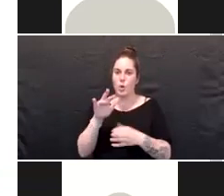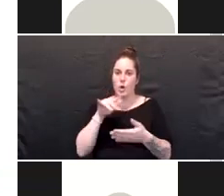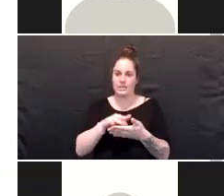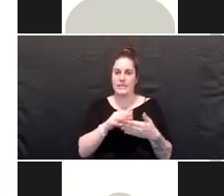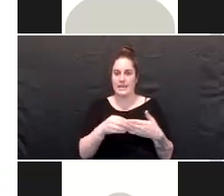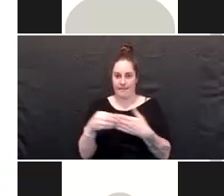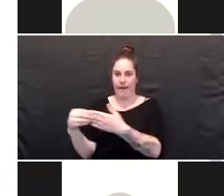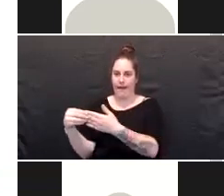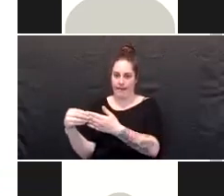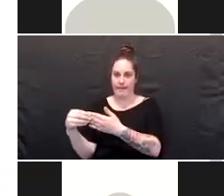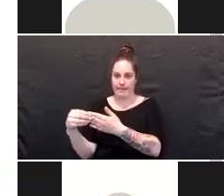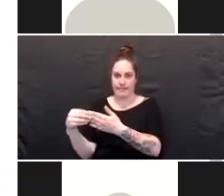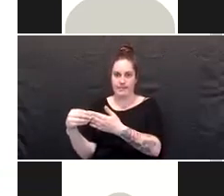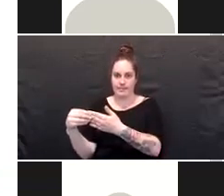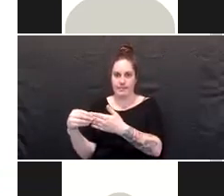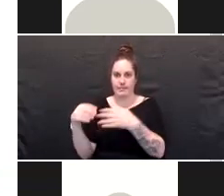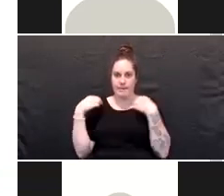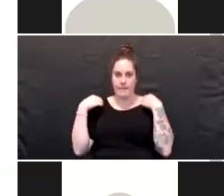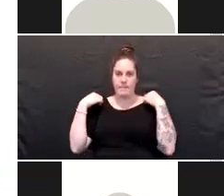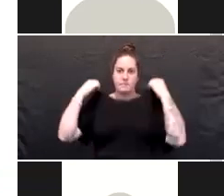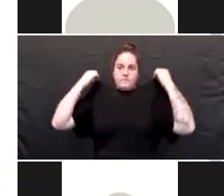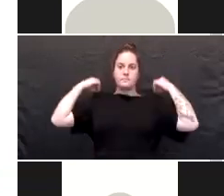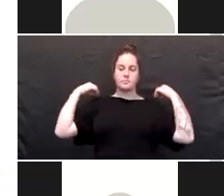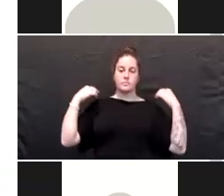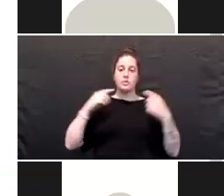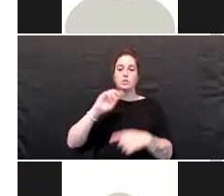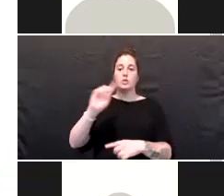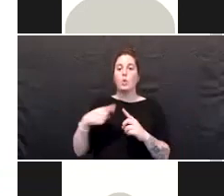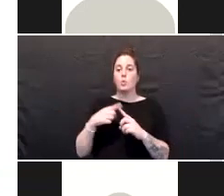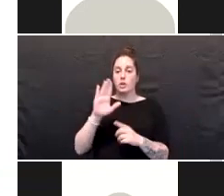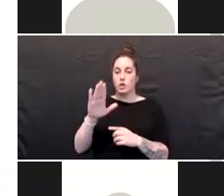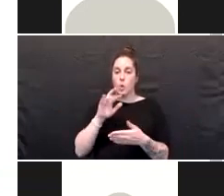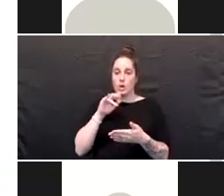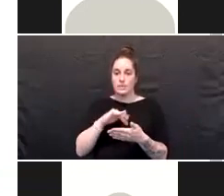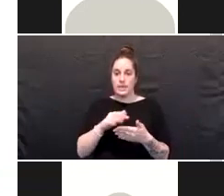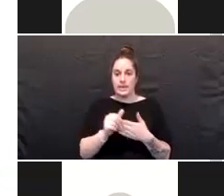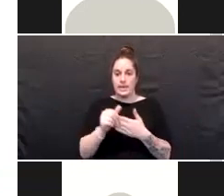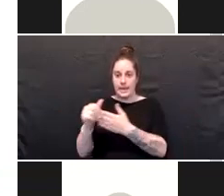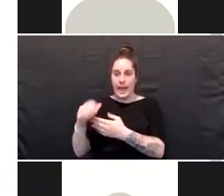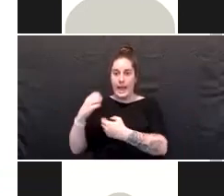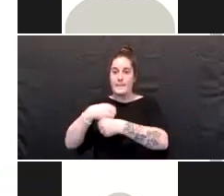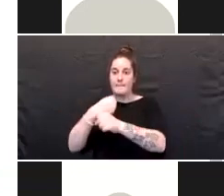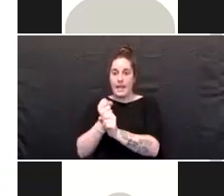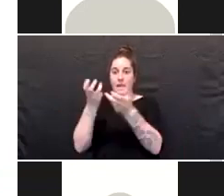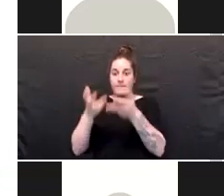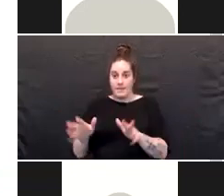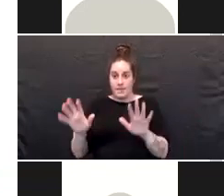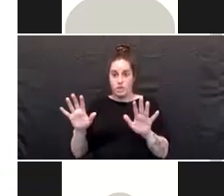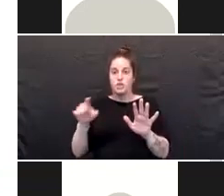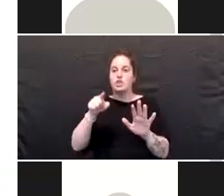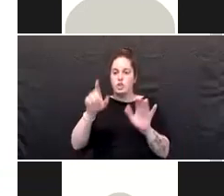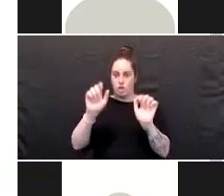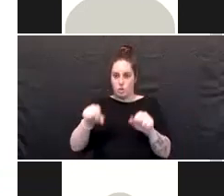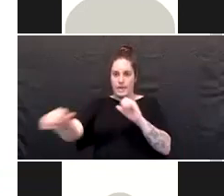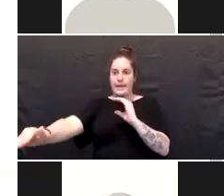So when you have that study guide built, you can email it to